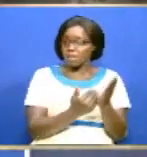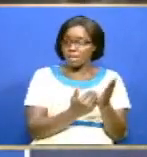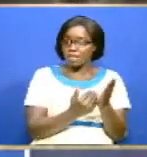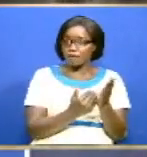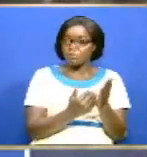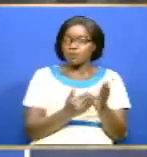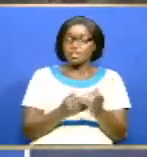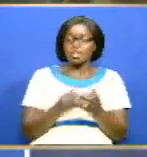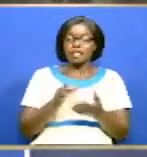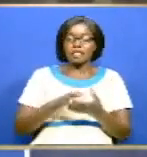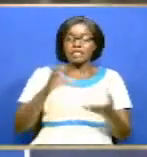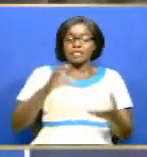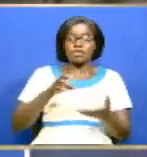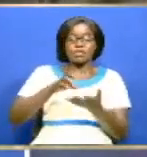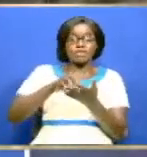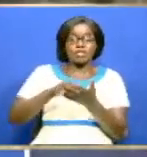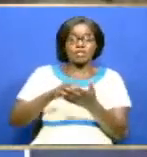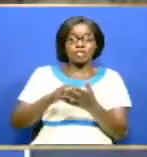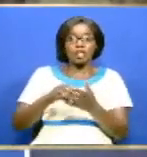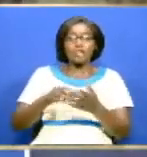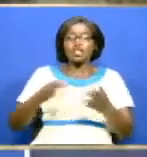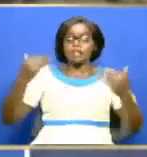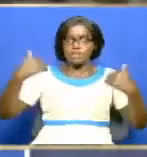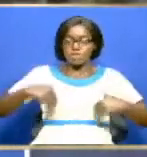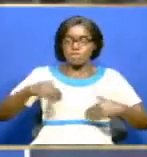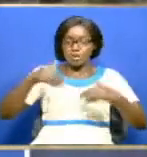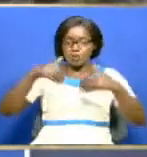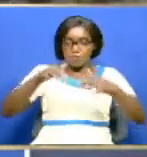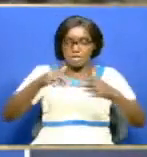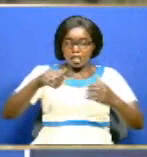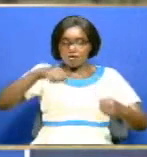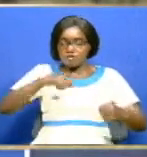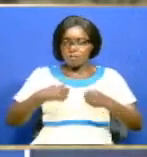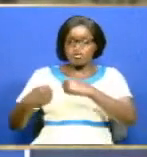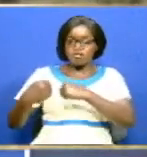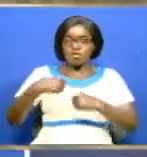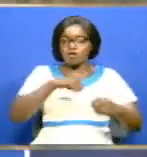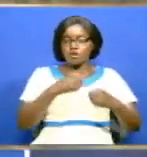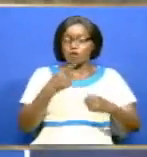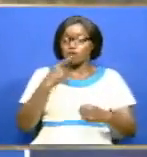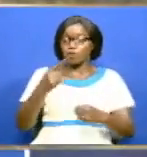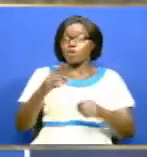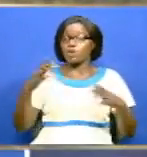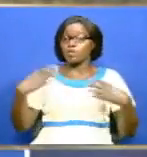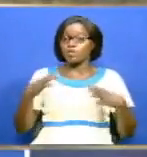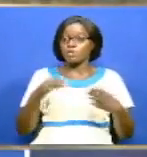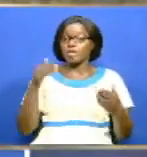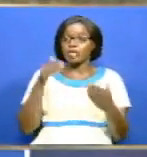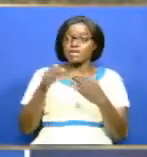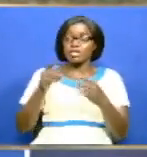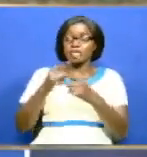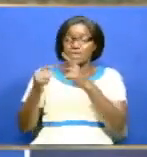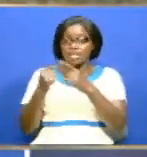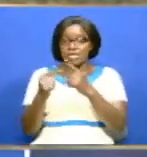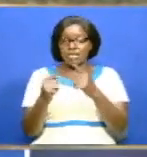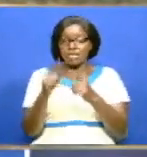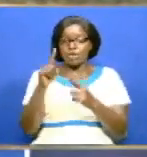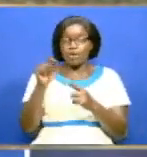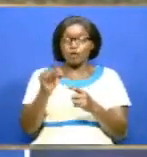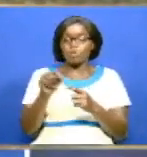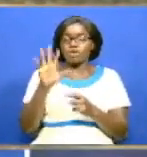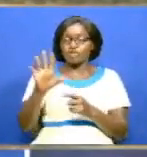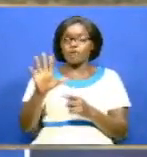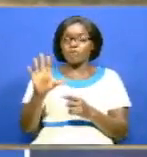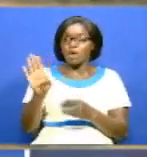in cases of human-wildlife conflict, but warned communities against killing the animal, saying over 1.5 billion shillings had